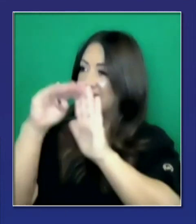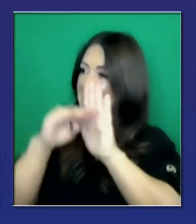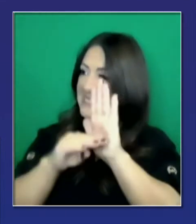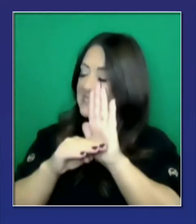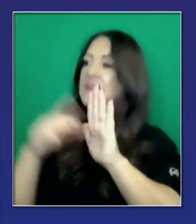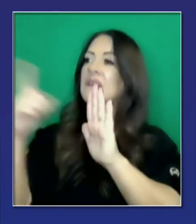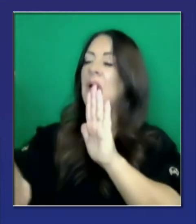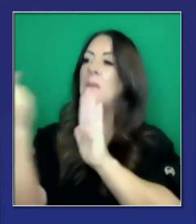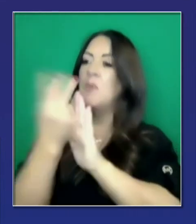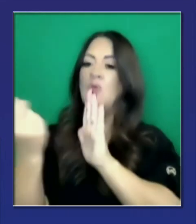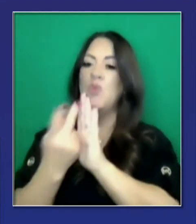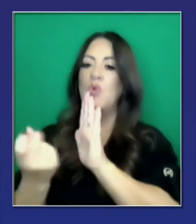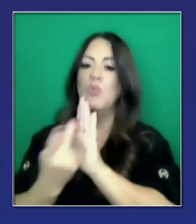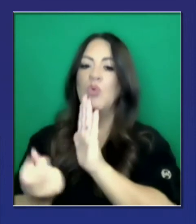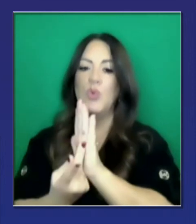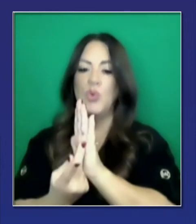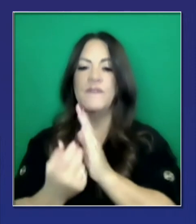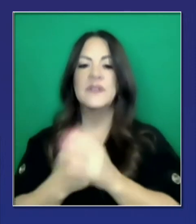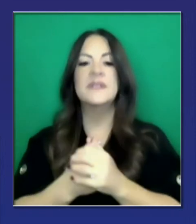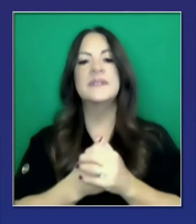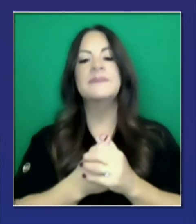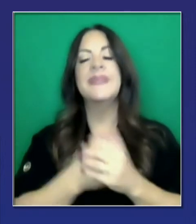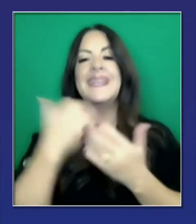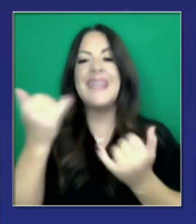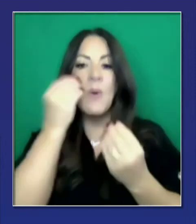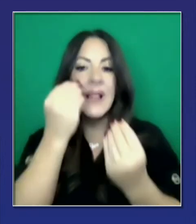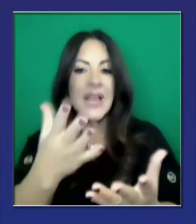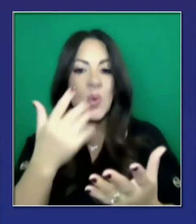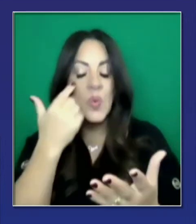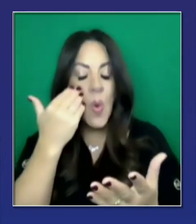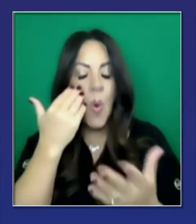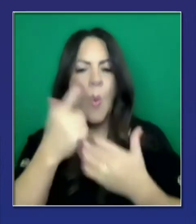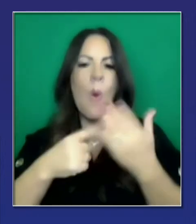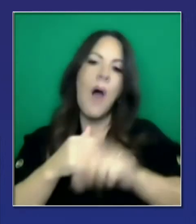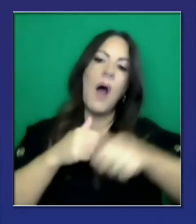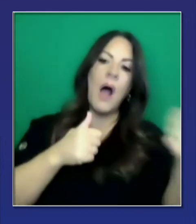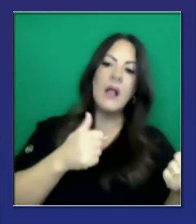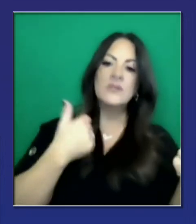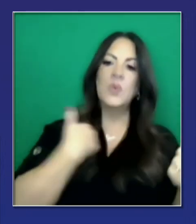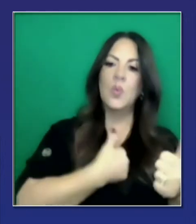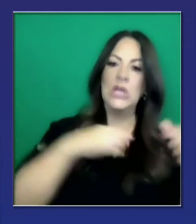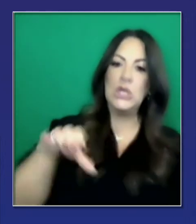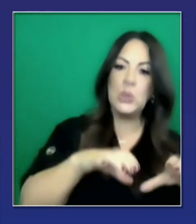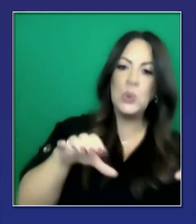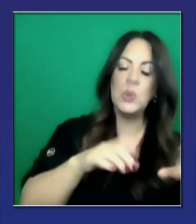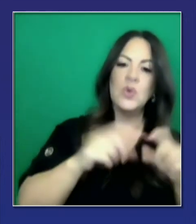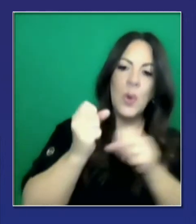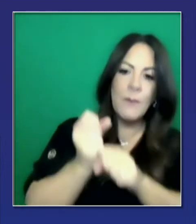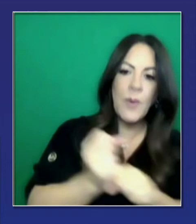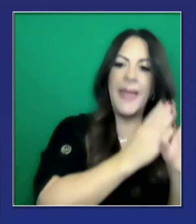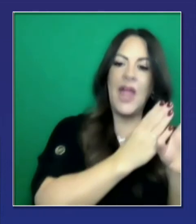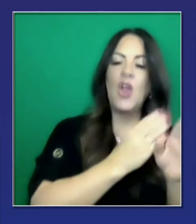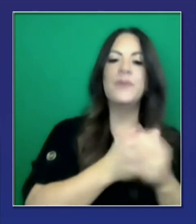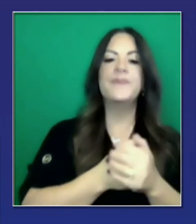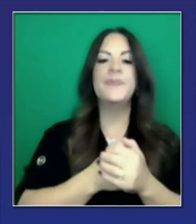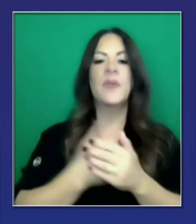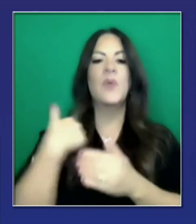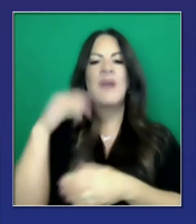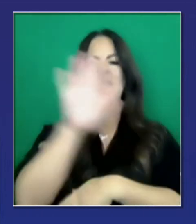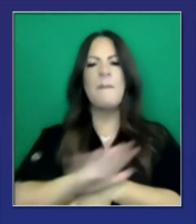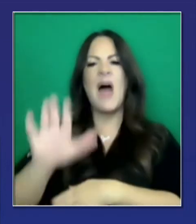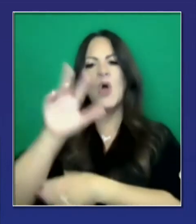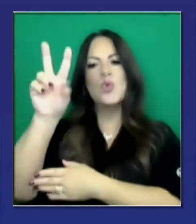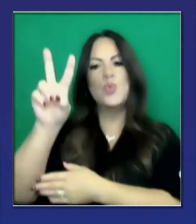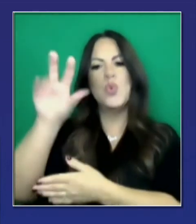Additional work that we've been doing, just to update you as well on these alternative care sites. We have close to 2,000